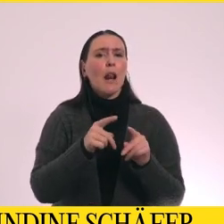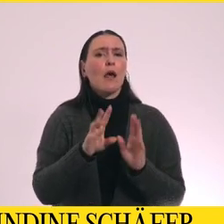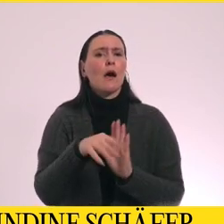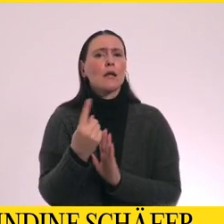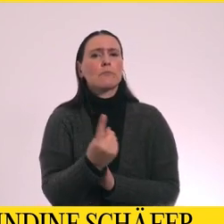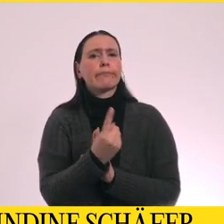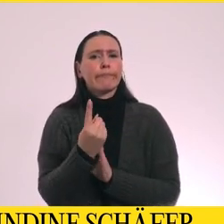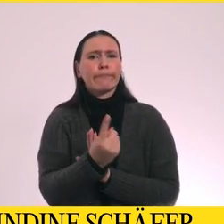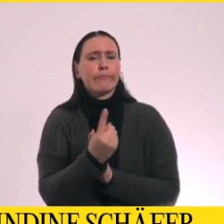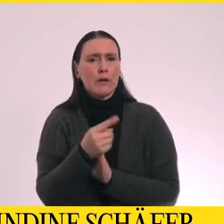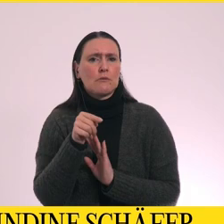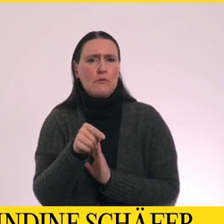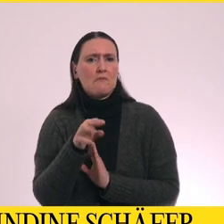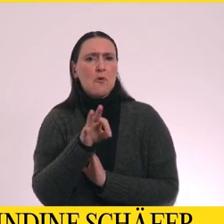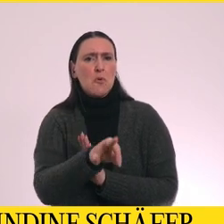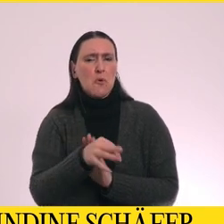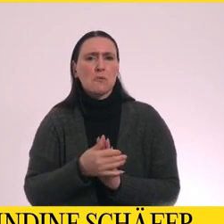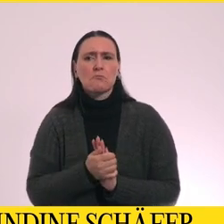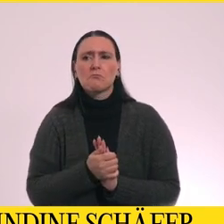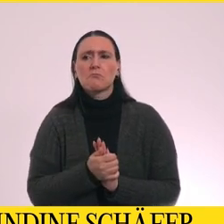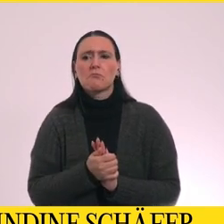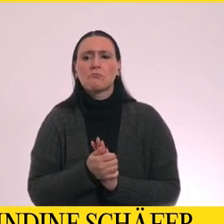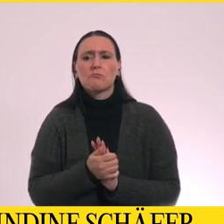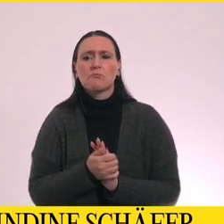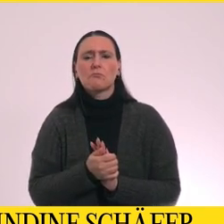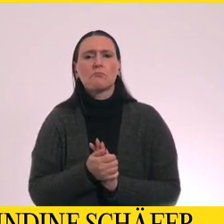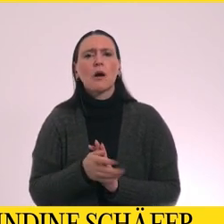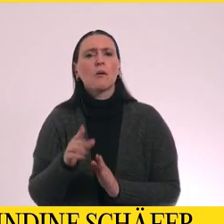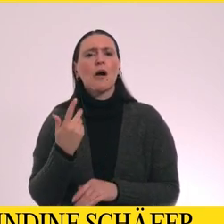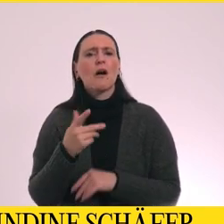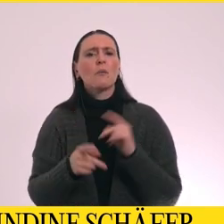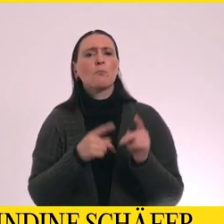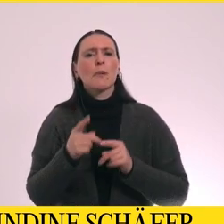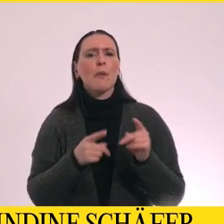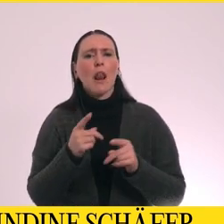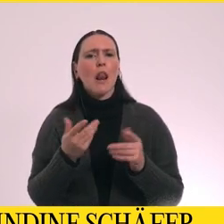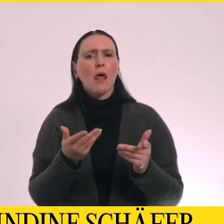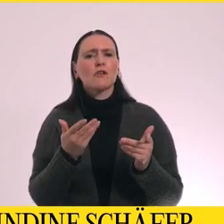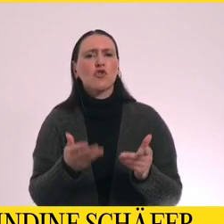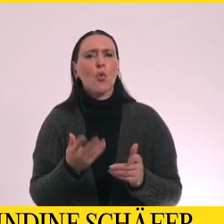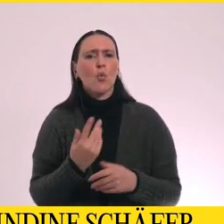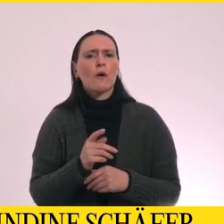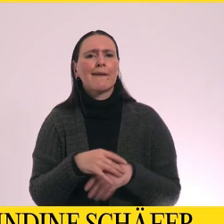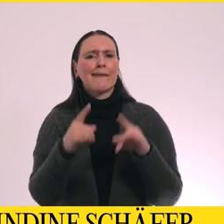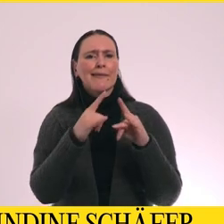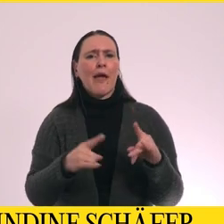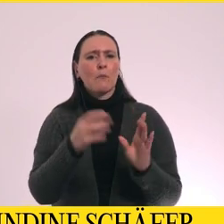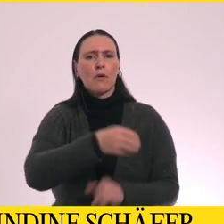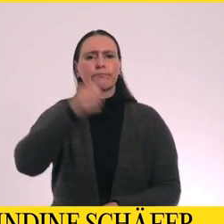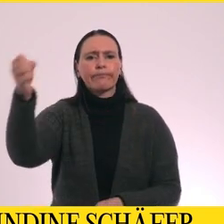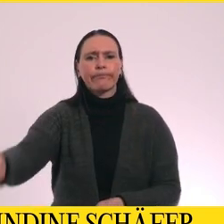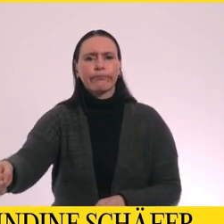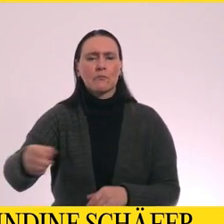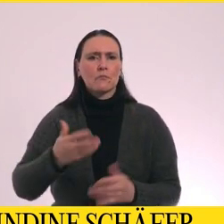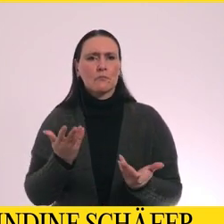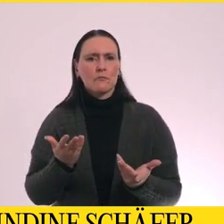People are being put in these camps and are being victimized. It doesn't mean that they